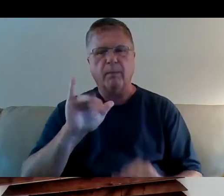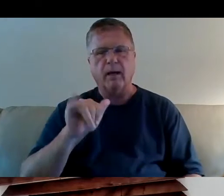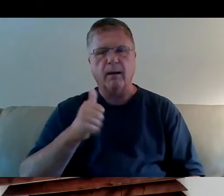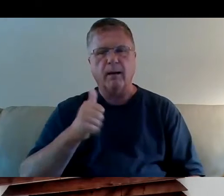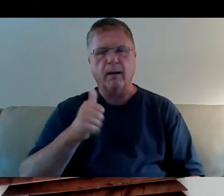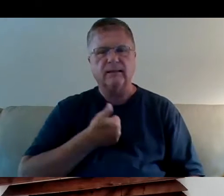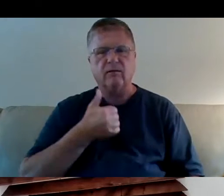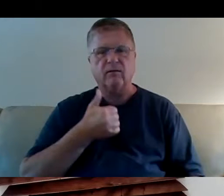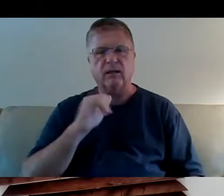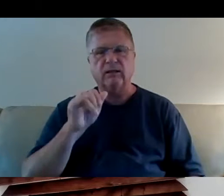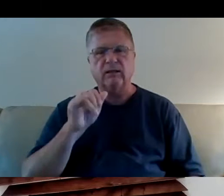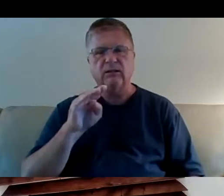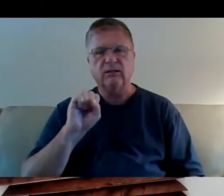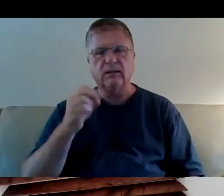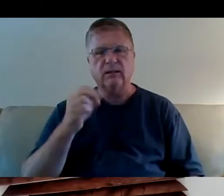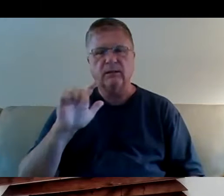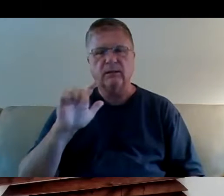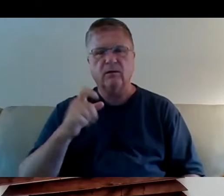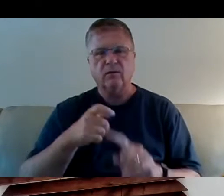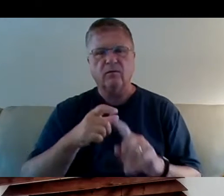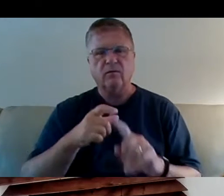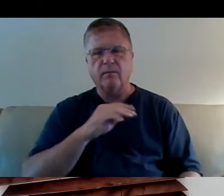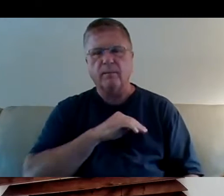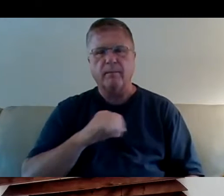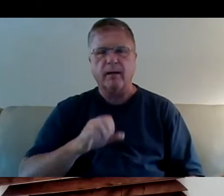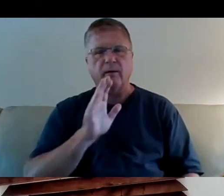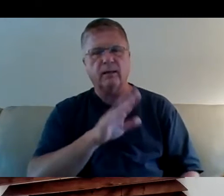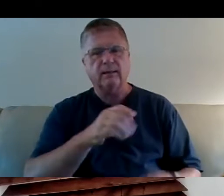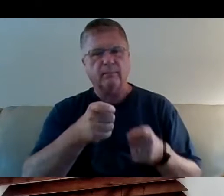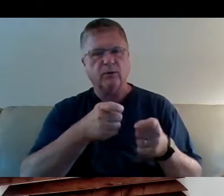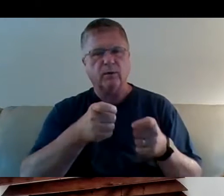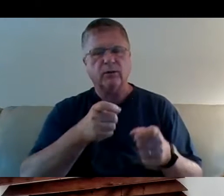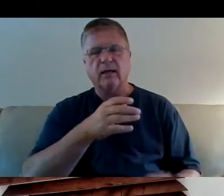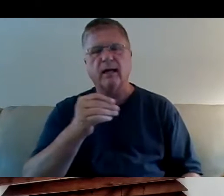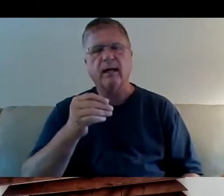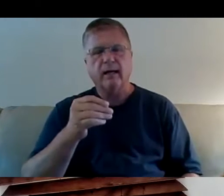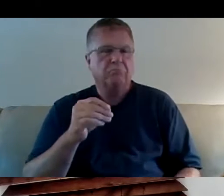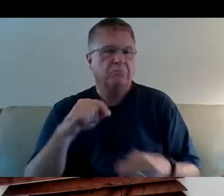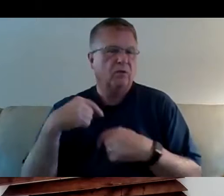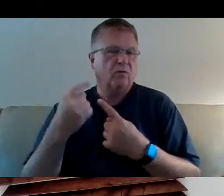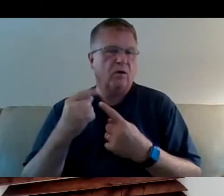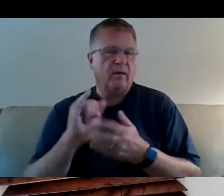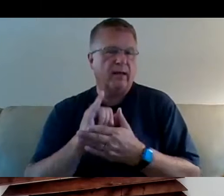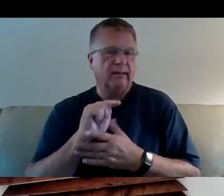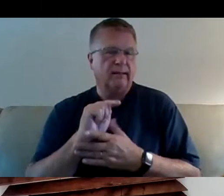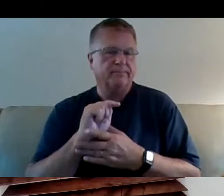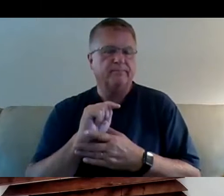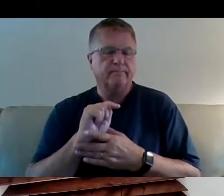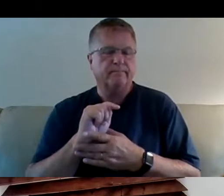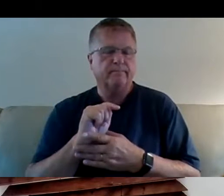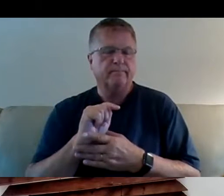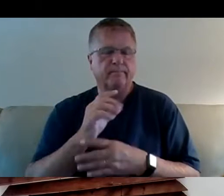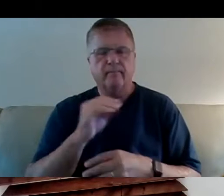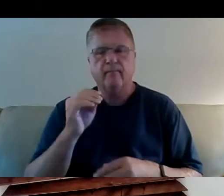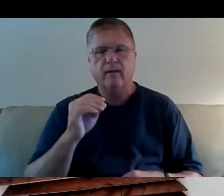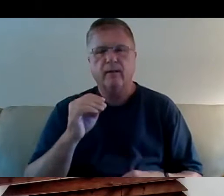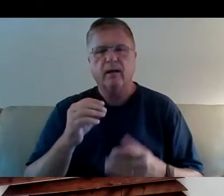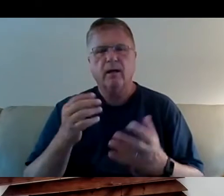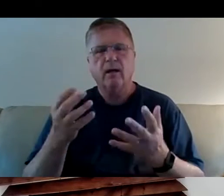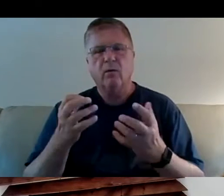from the Mayor's Administration. And so far that's it right now. And I'd like